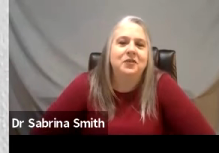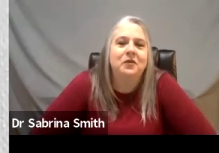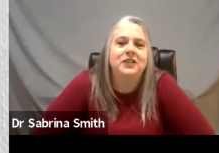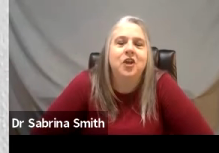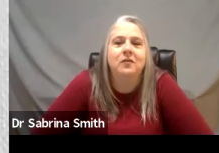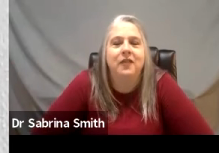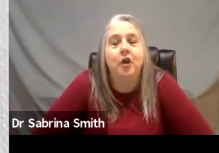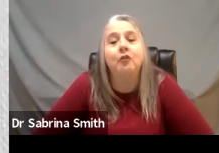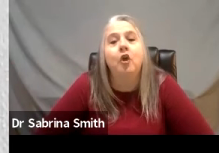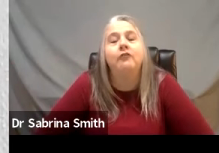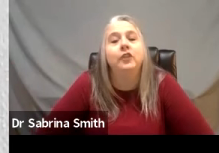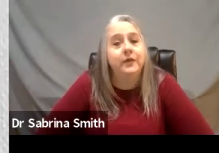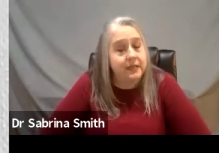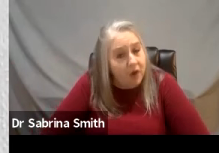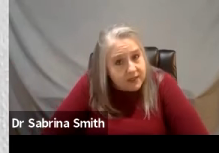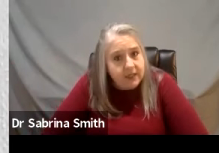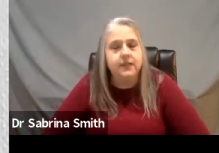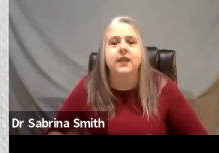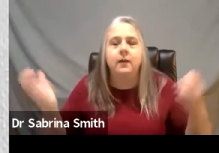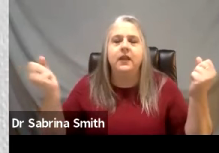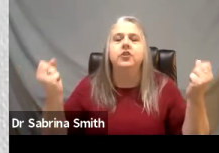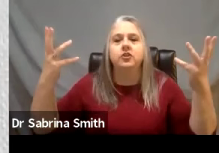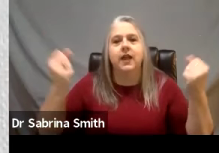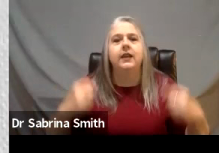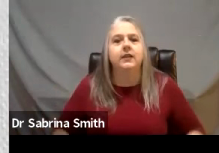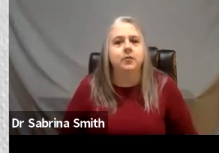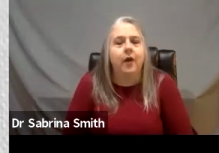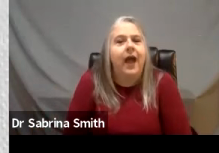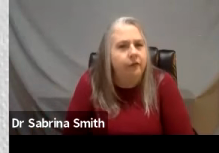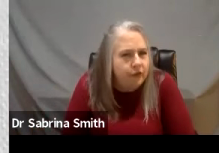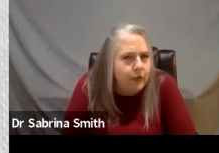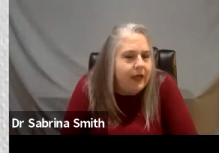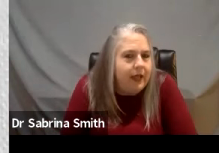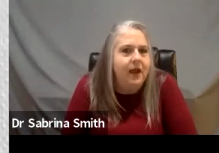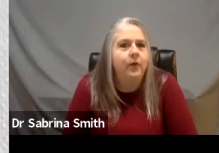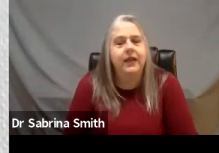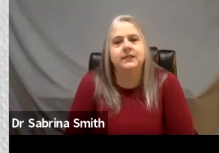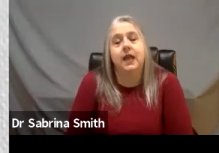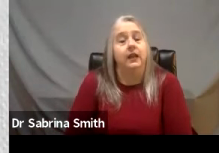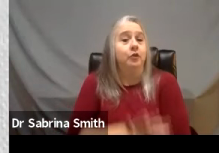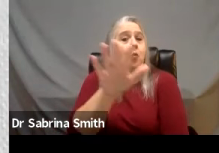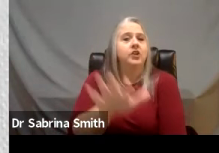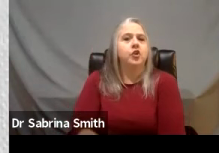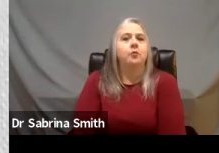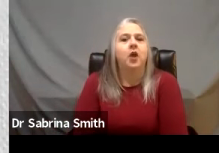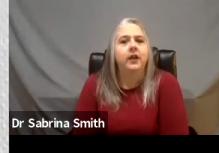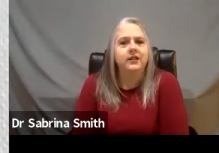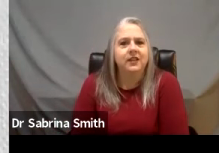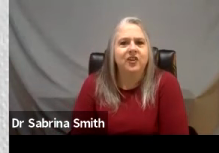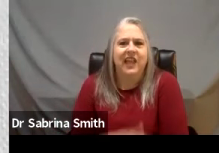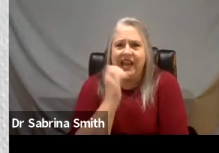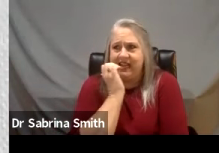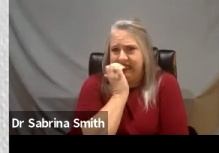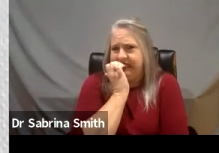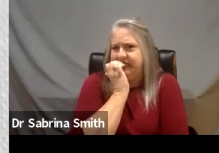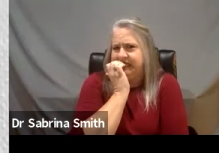Prosody. So we want to talk about the overall fluency. Prosody does come in your signing as well. How fluent am I when I sign? If you watch your own product, if